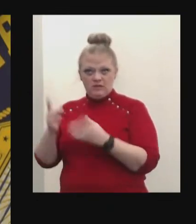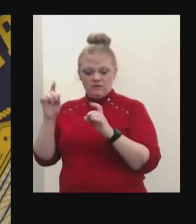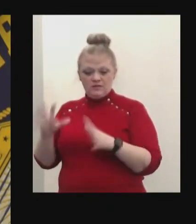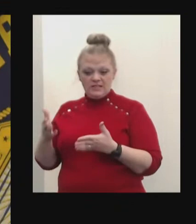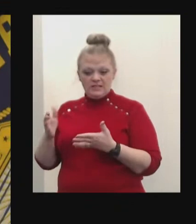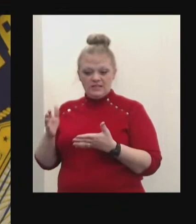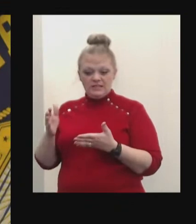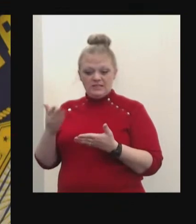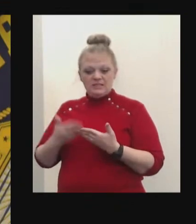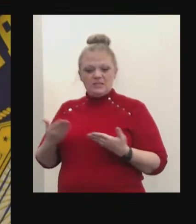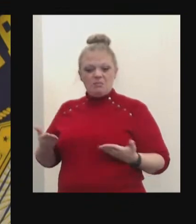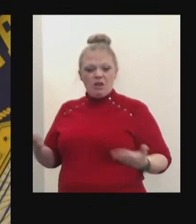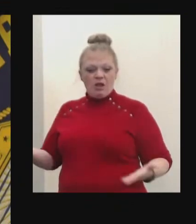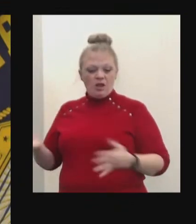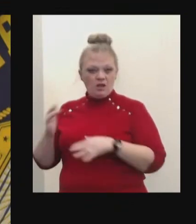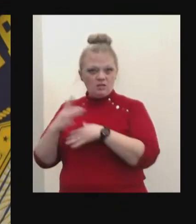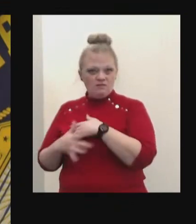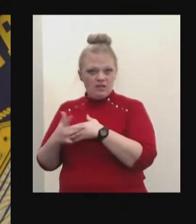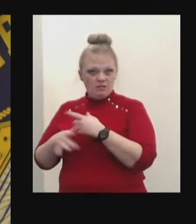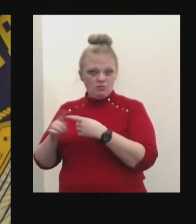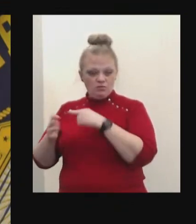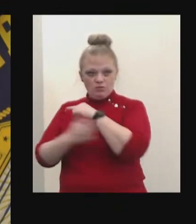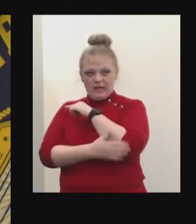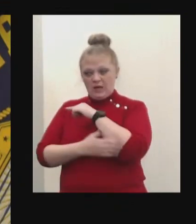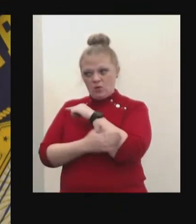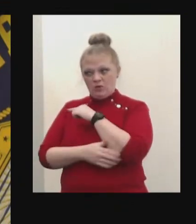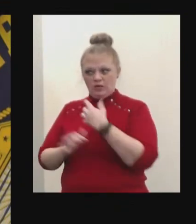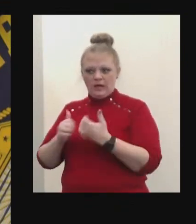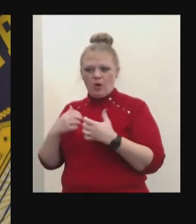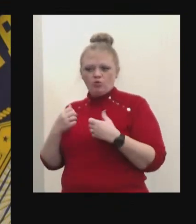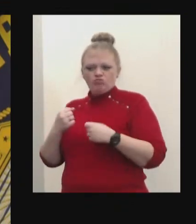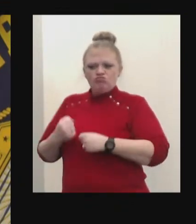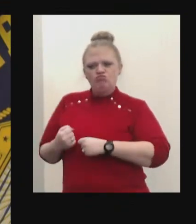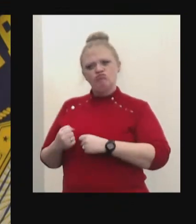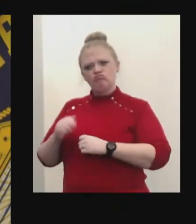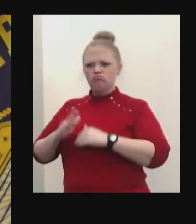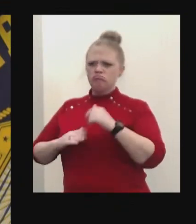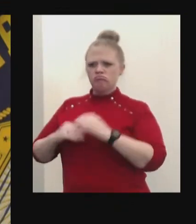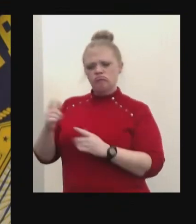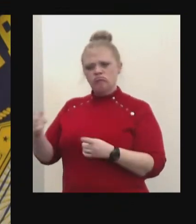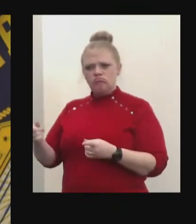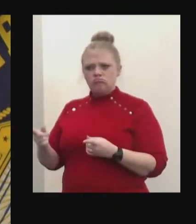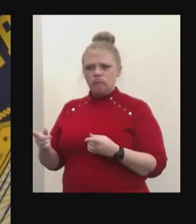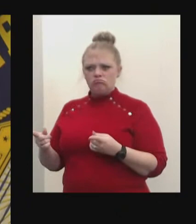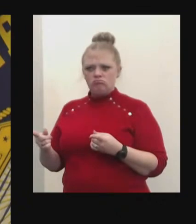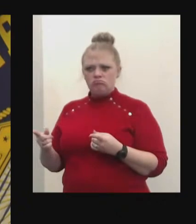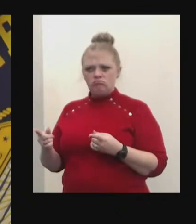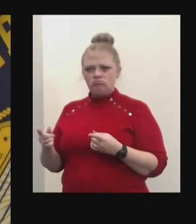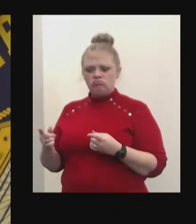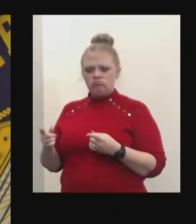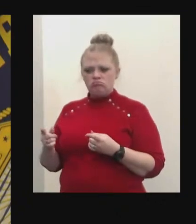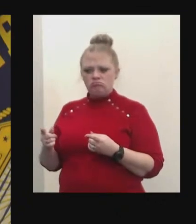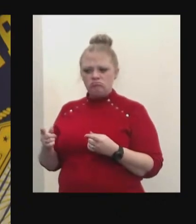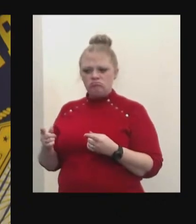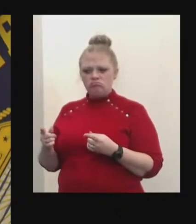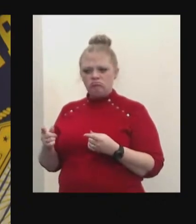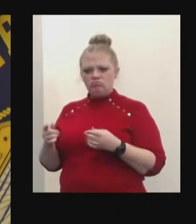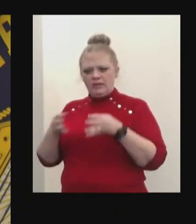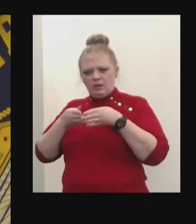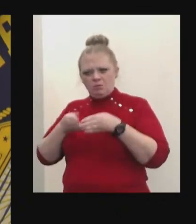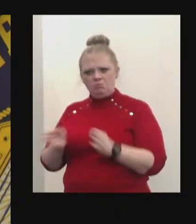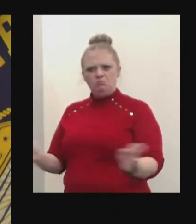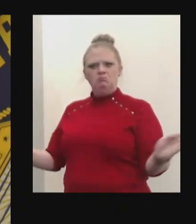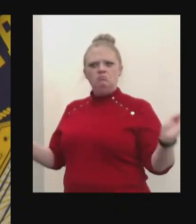will be made available to the county, how confident are you that a broader test-to-stay initiative